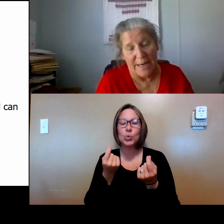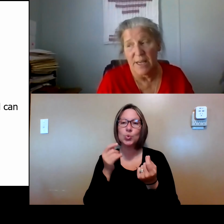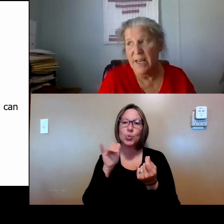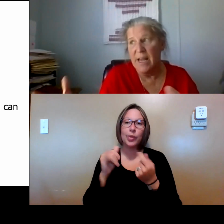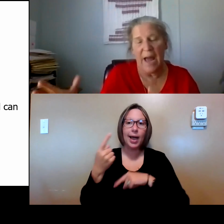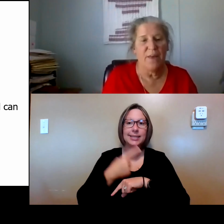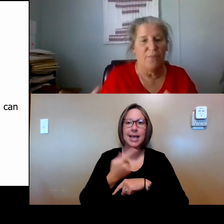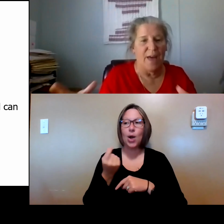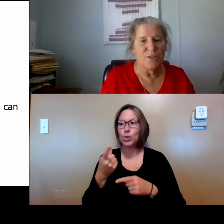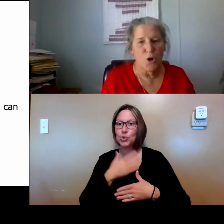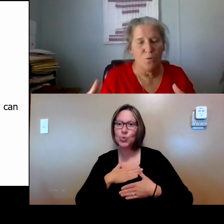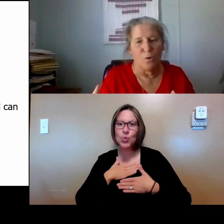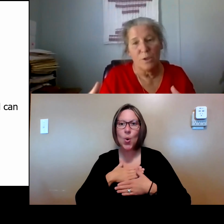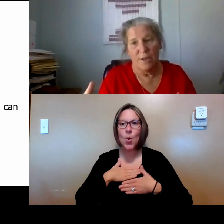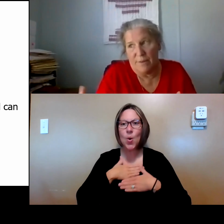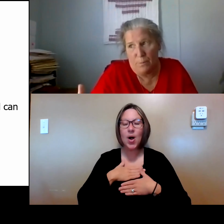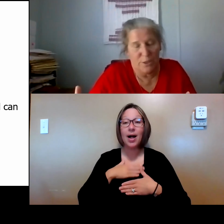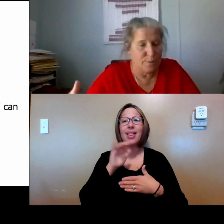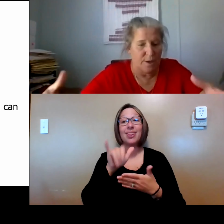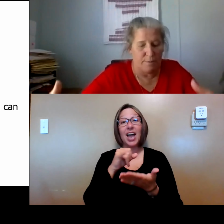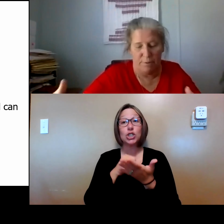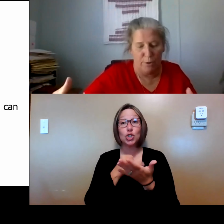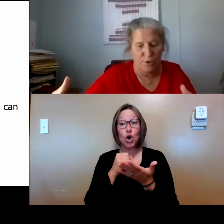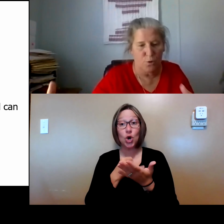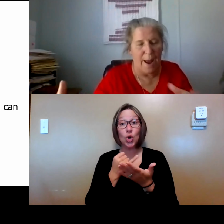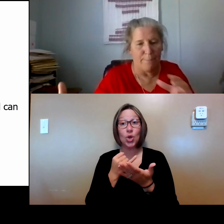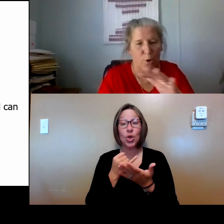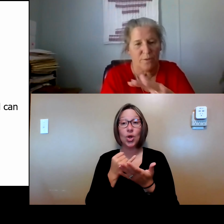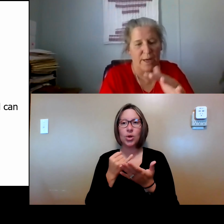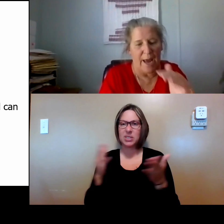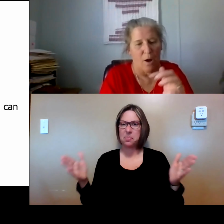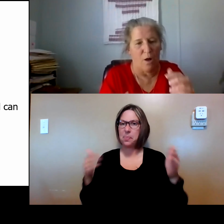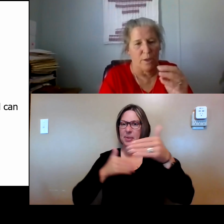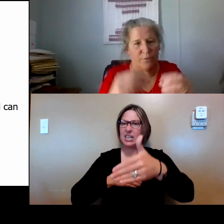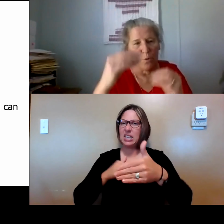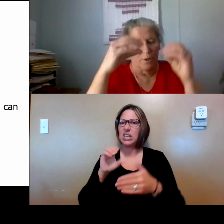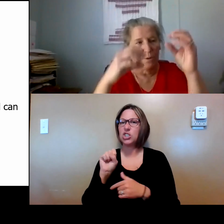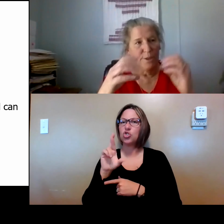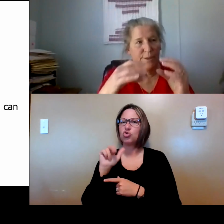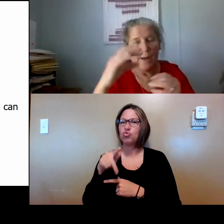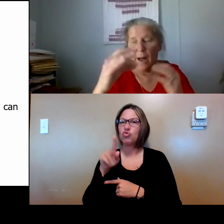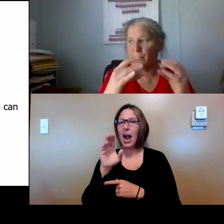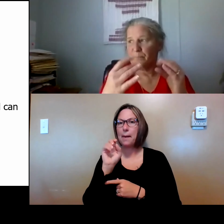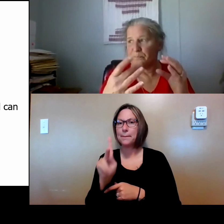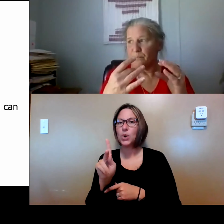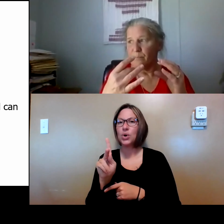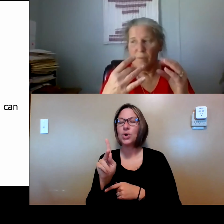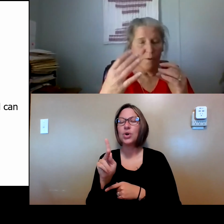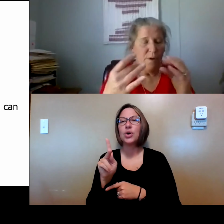she liked. And then that journal, which was a huge scrapbook that had all of her little